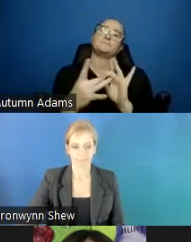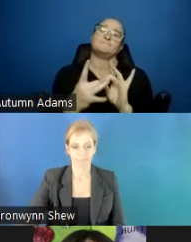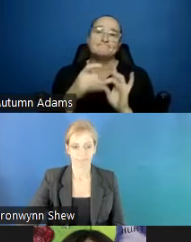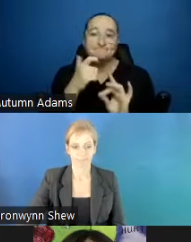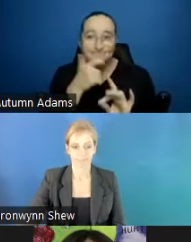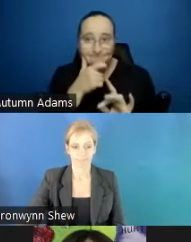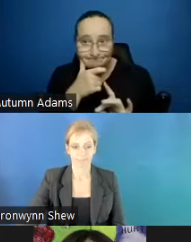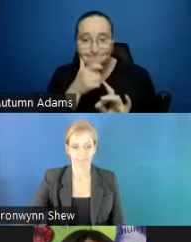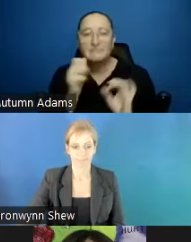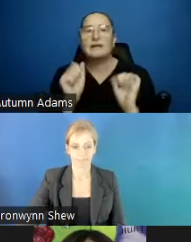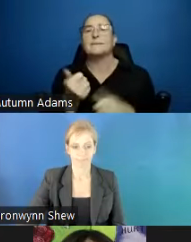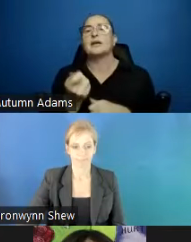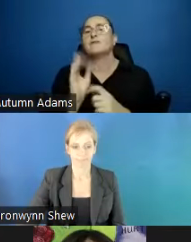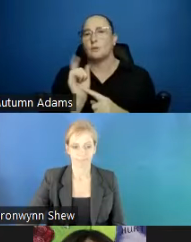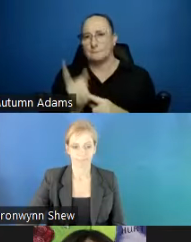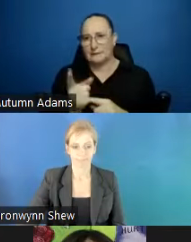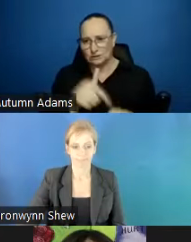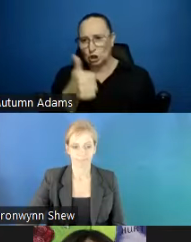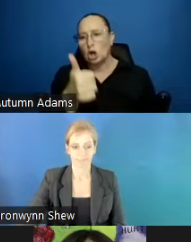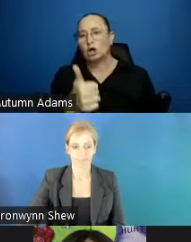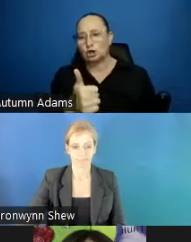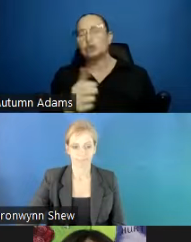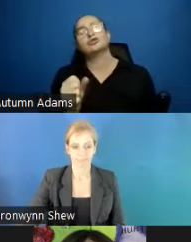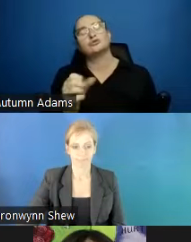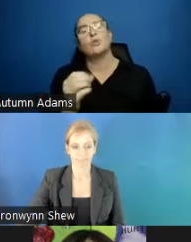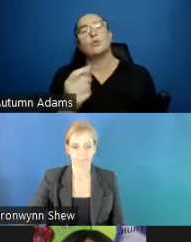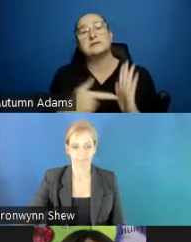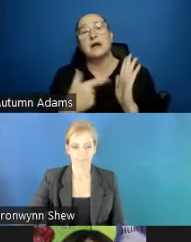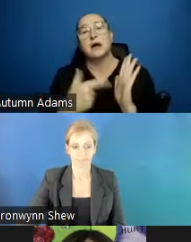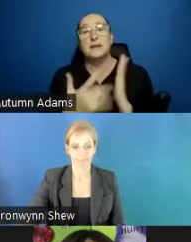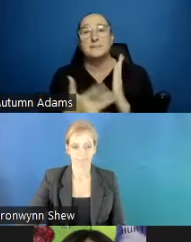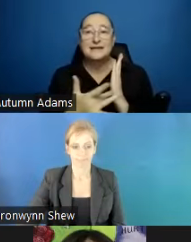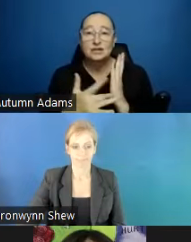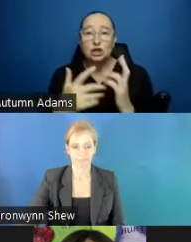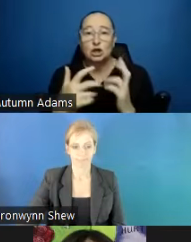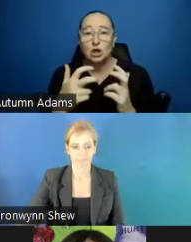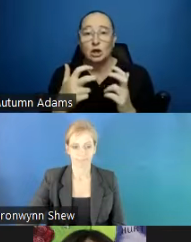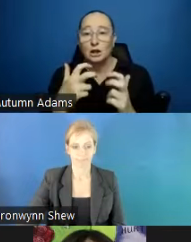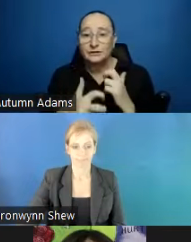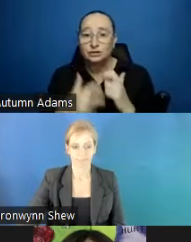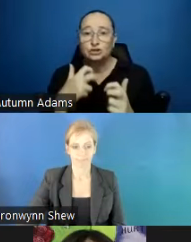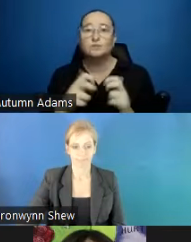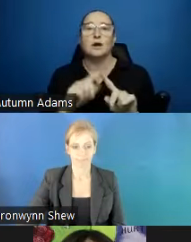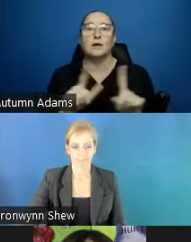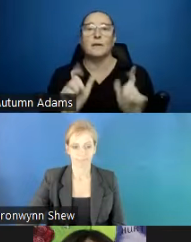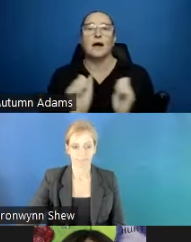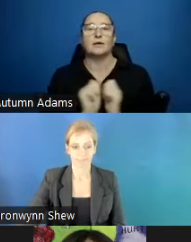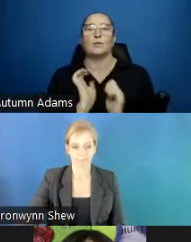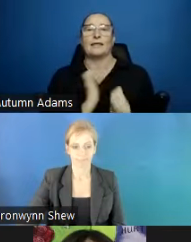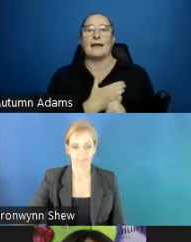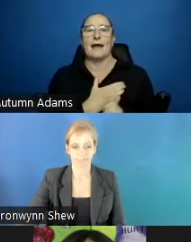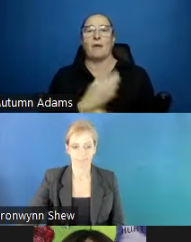there's technical issues. But with our hotline, it's so nice because you can connect immediately. And